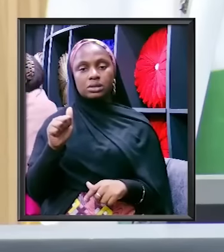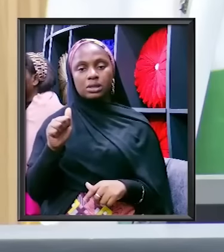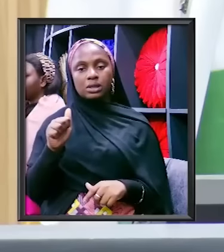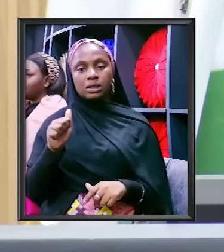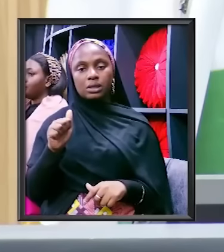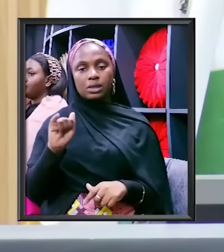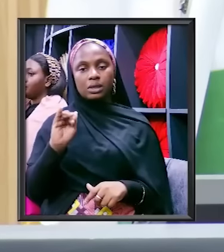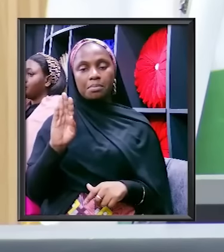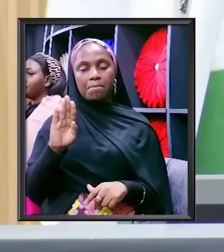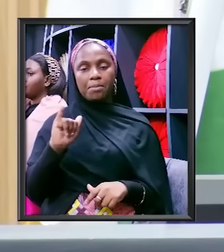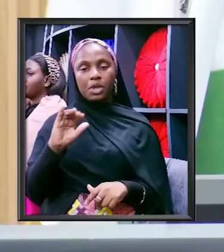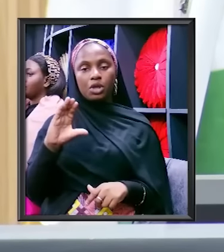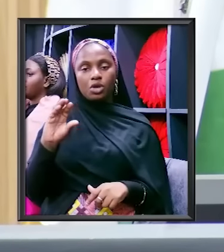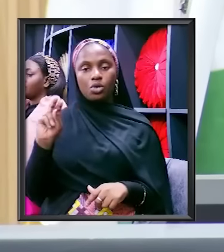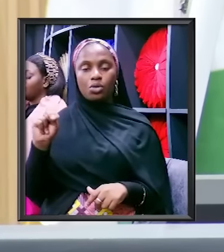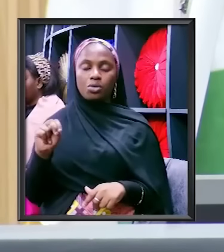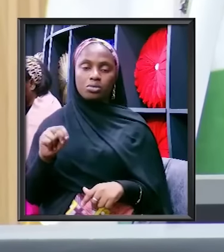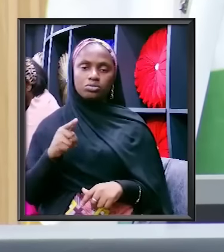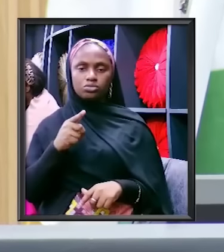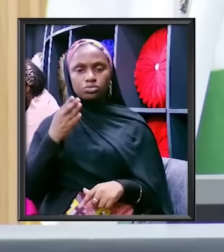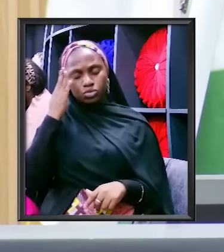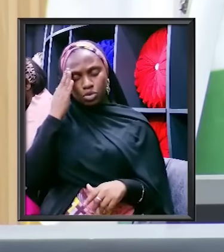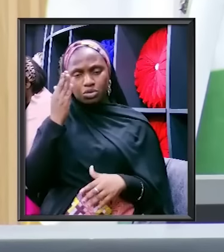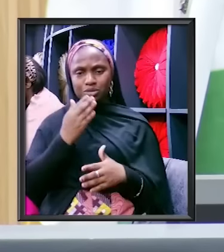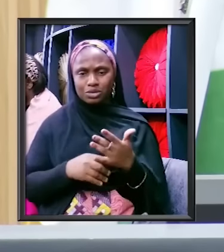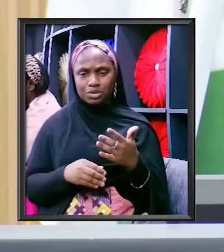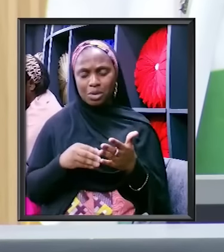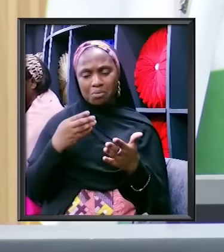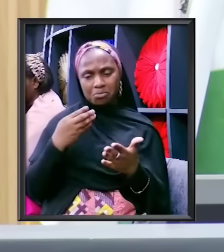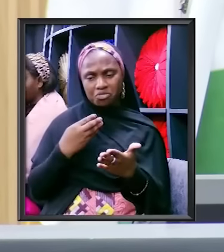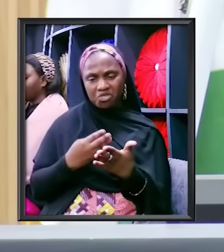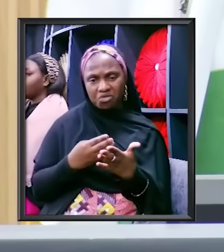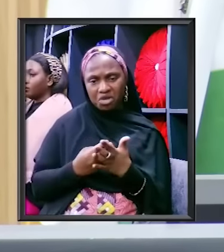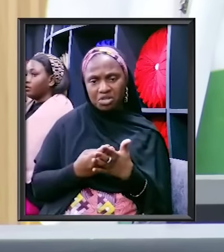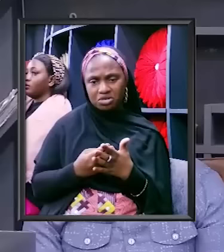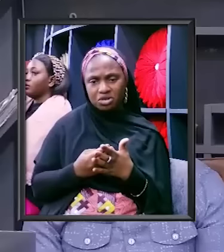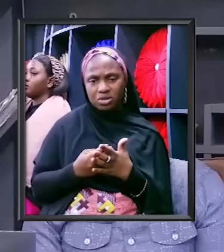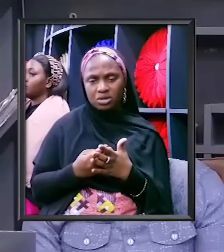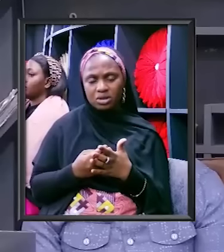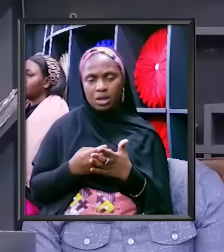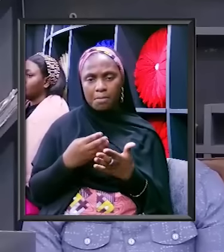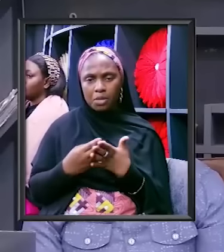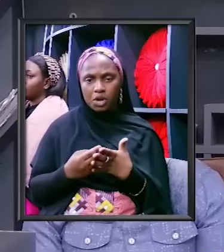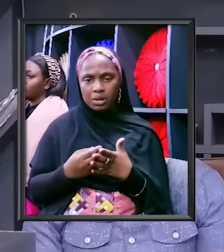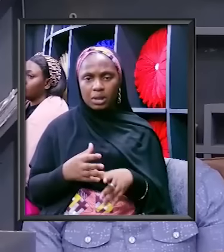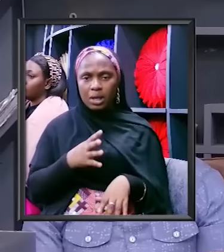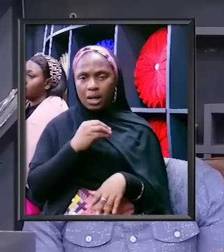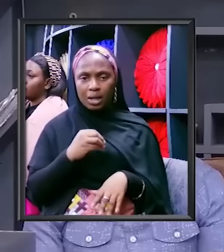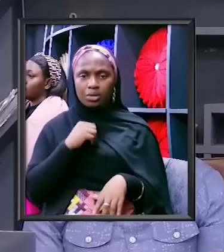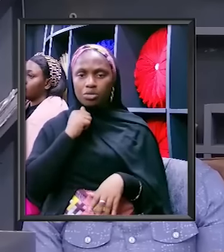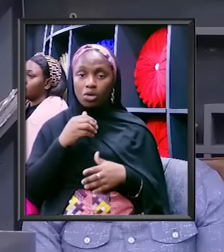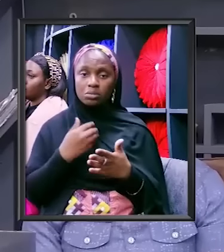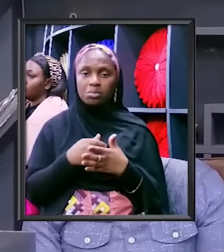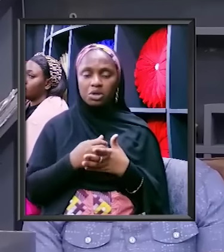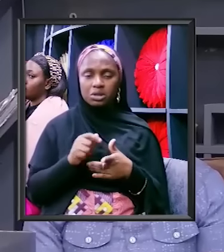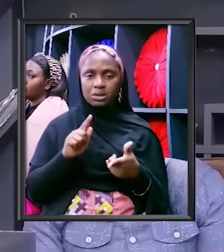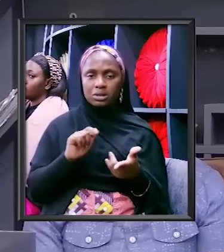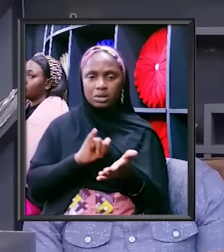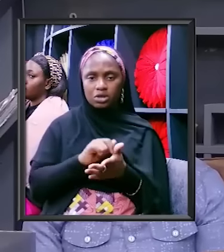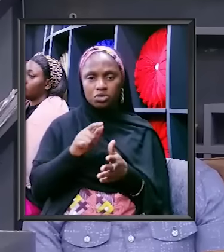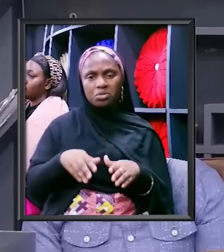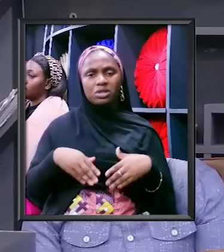you even finish and you talk say incentives there is financial and non-financial incentive. So person no go